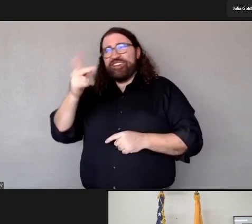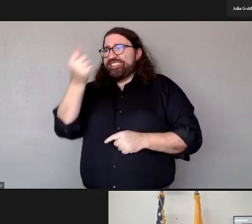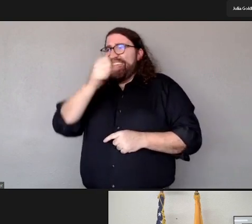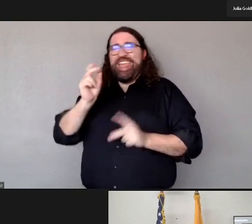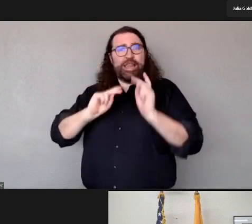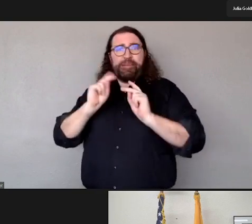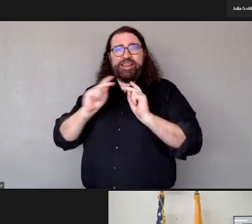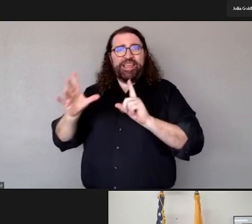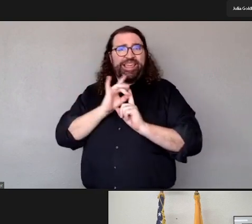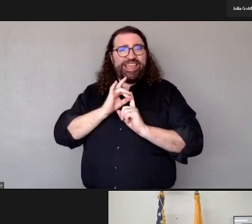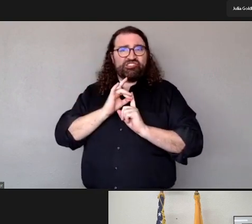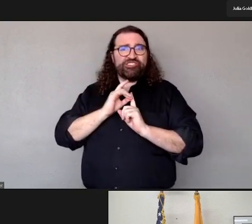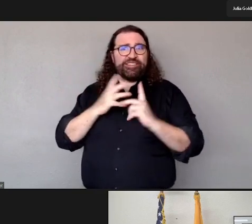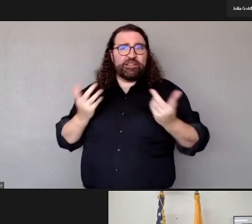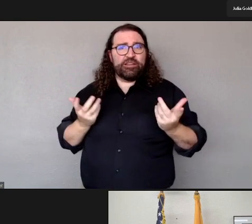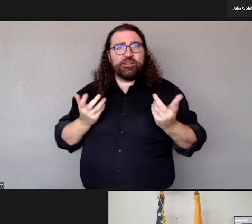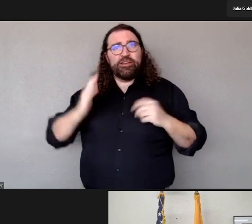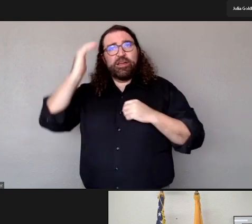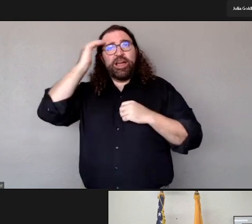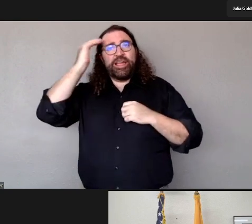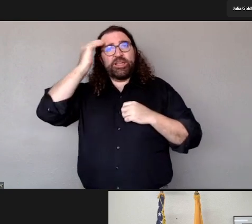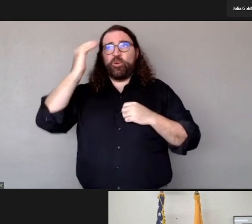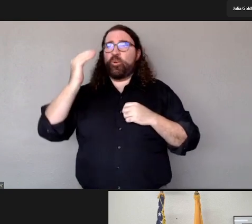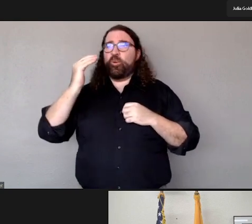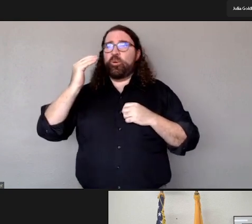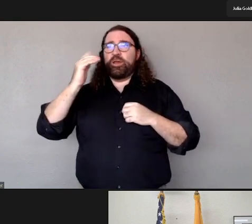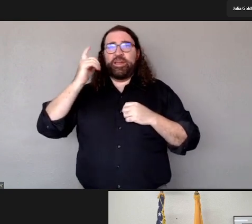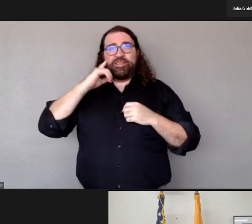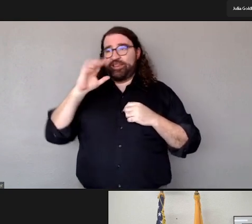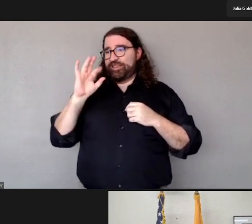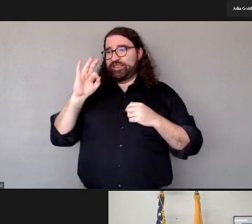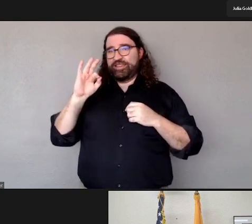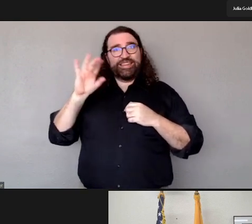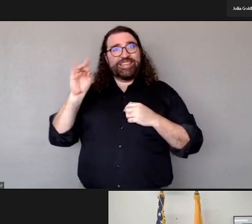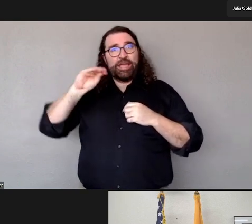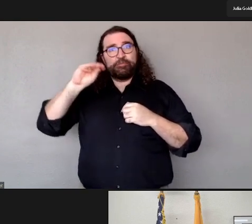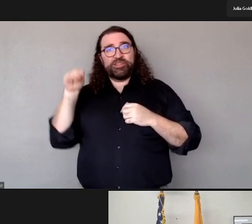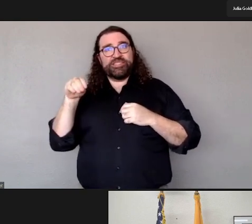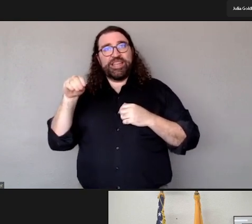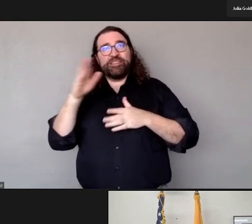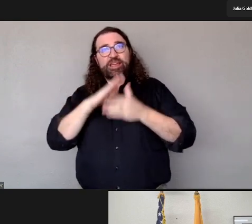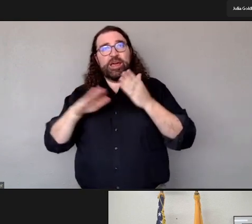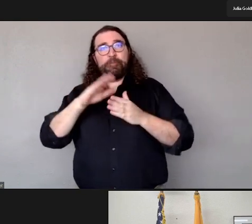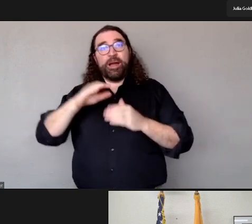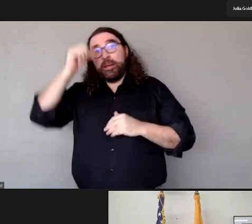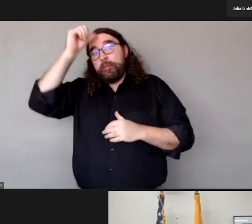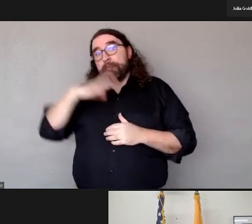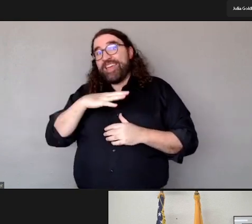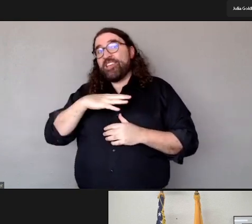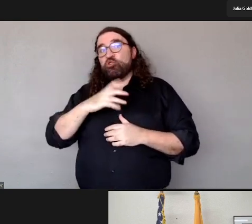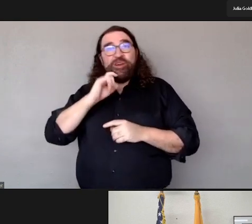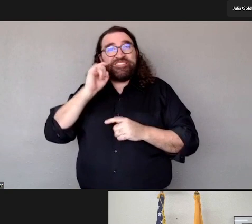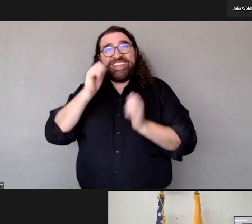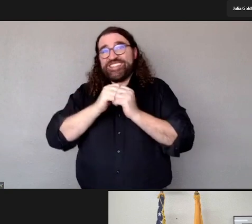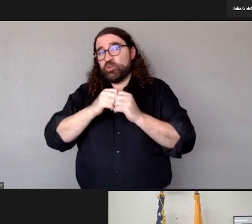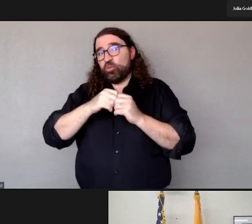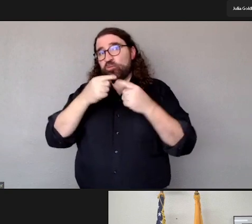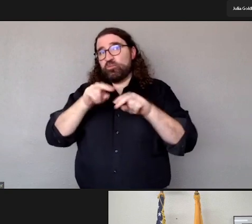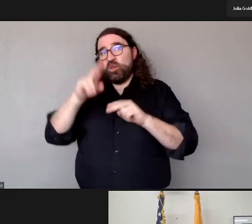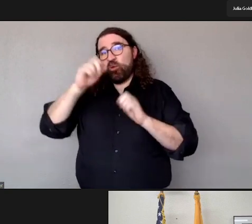that there's been, I think like 98% of the cases have been among men who have sex with men, but you don't seem